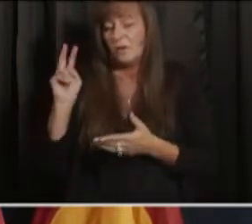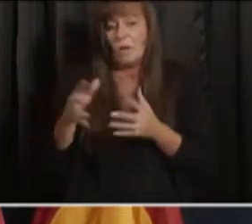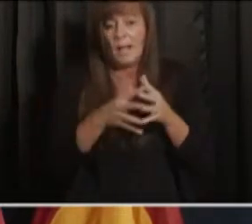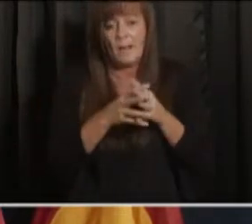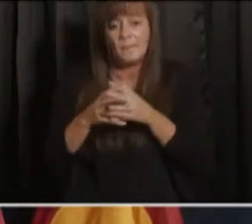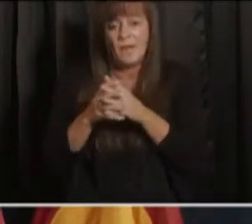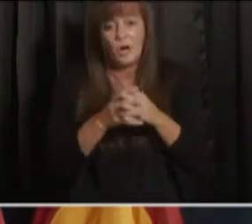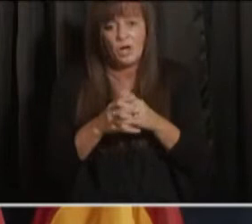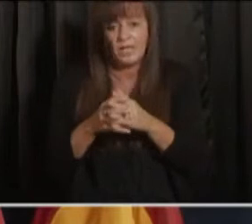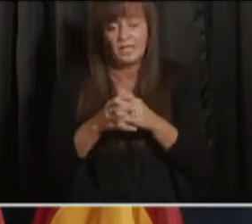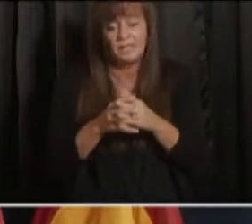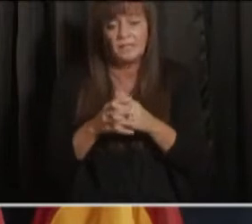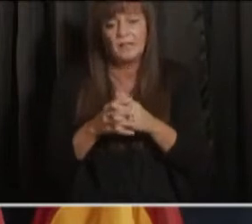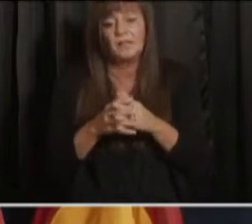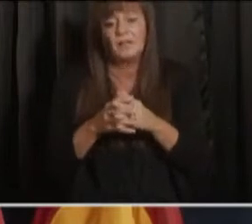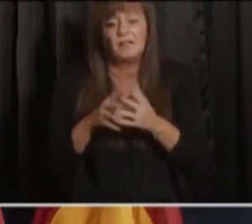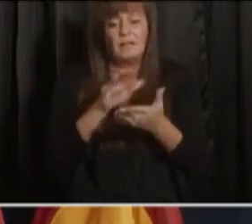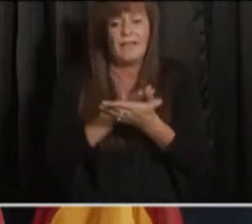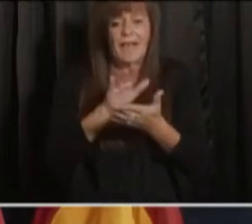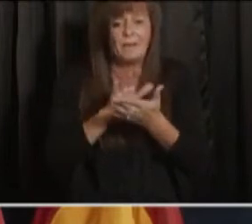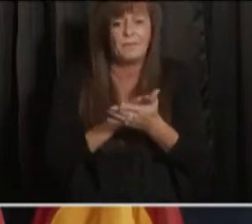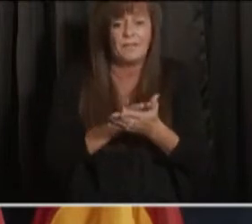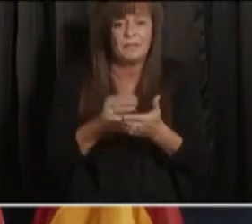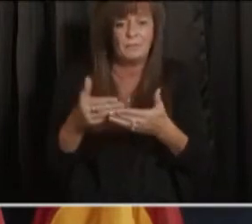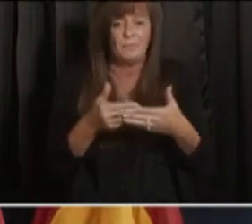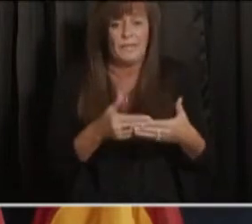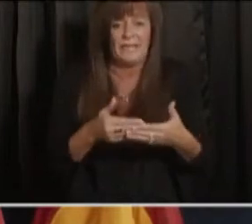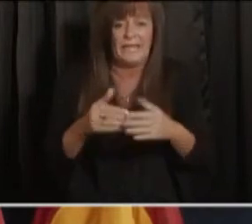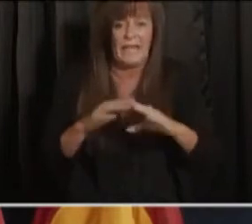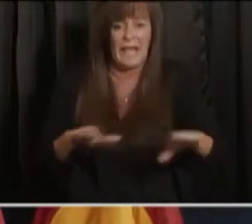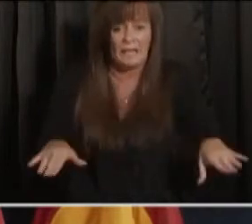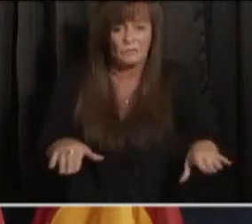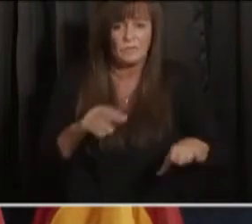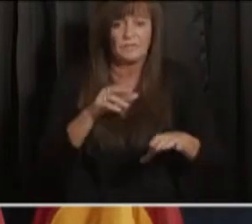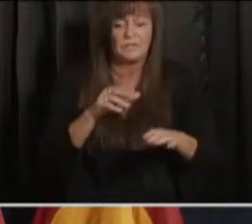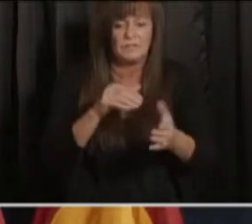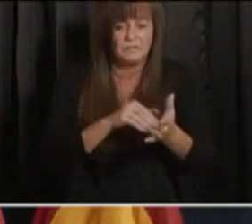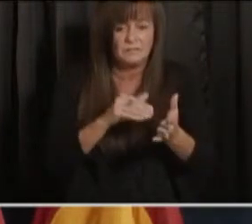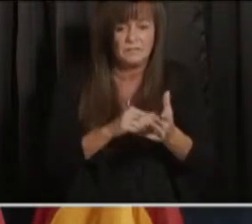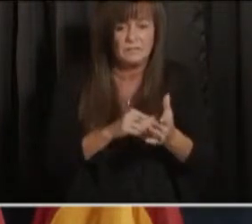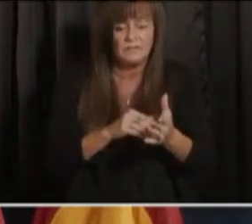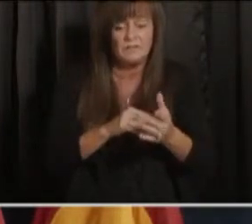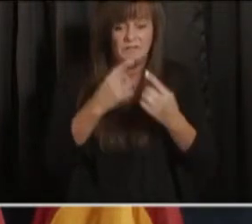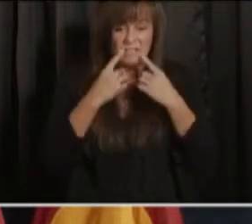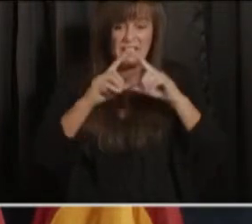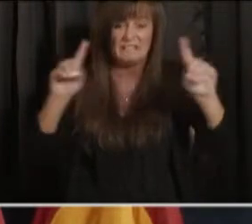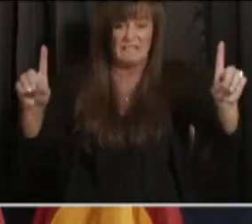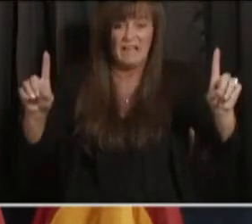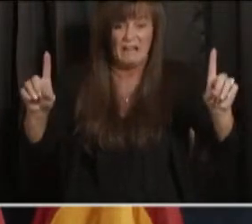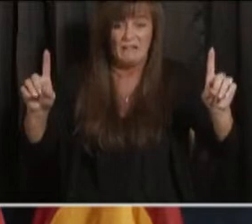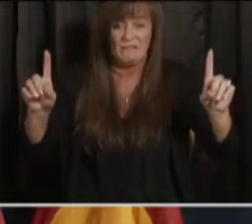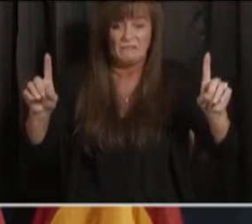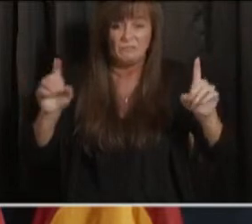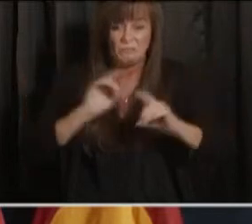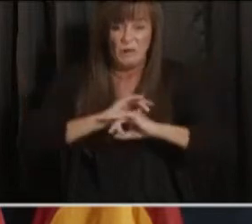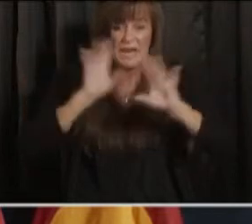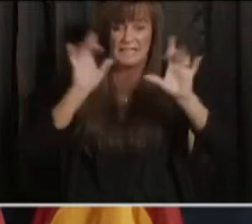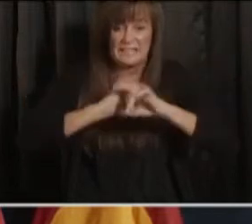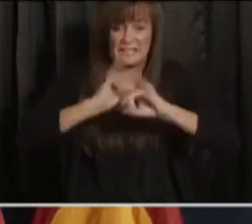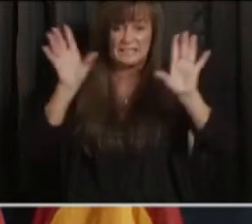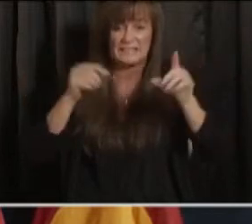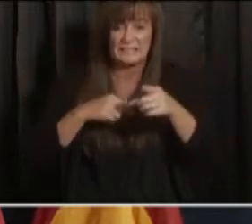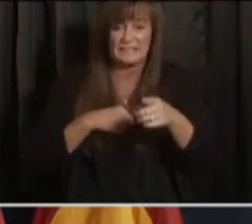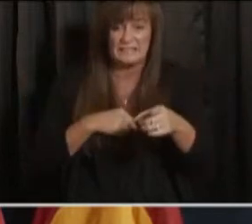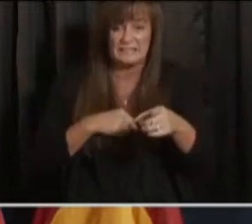Academy of Pediatrics and Children's Hospital Association declared a nationwide youth mental health crisis. This echoes the declaration made